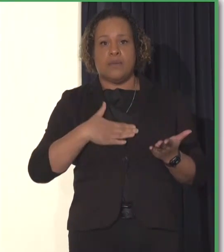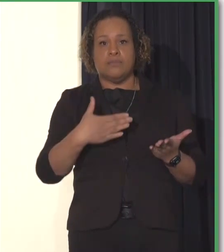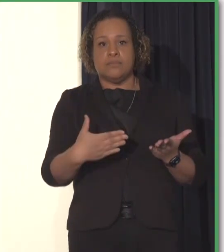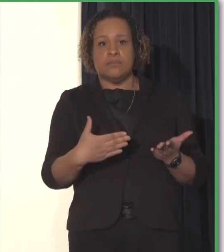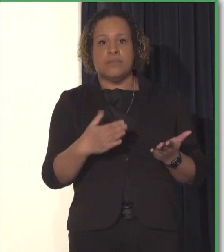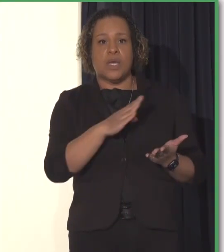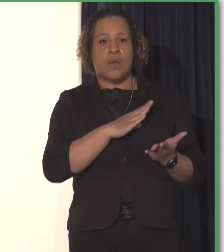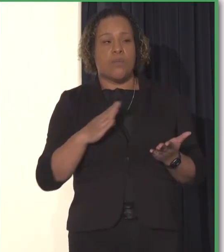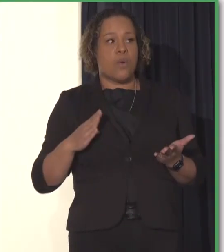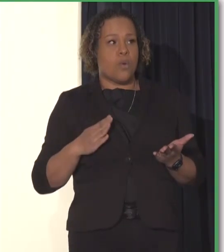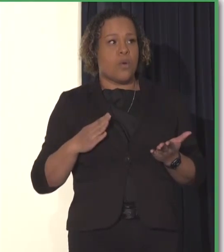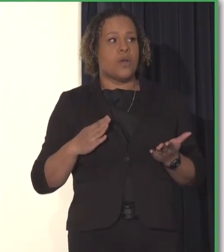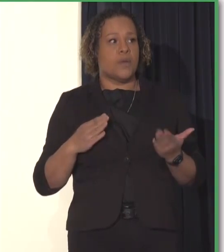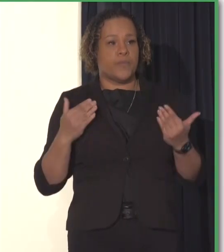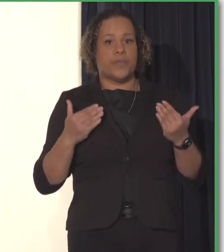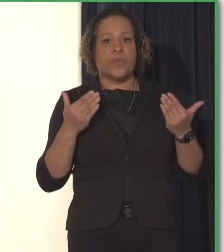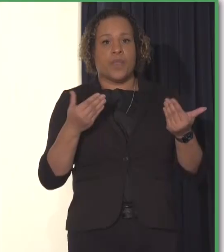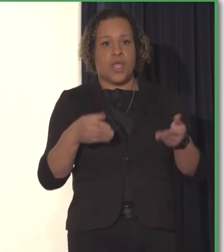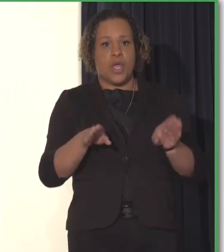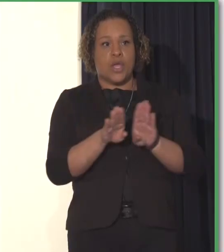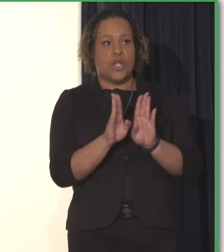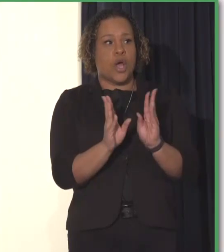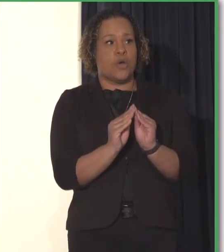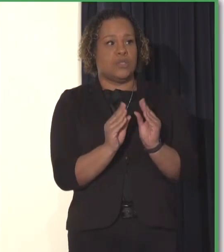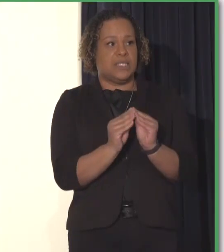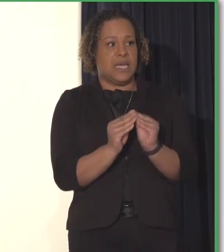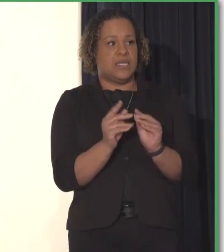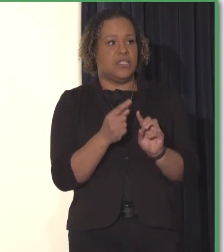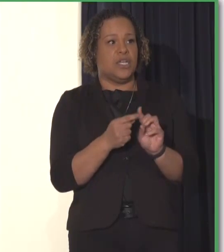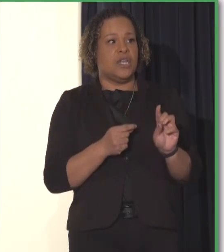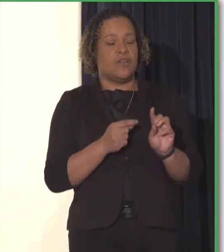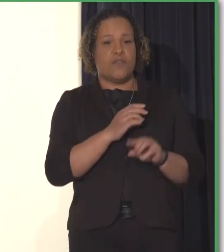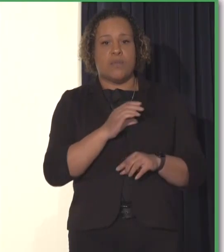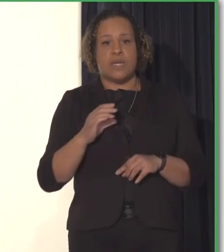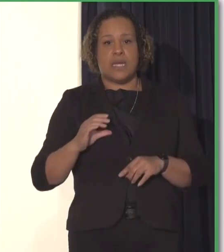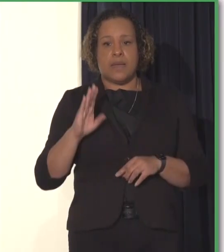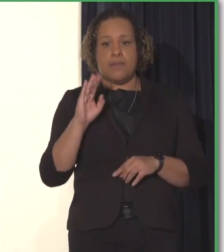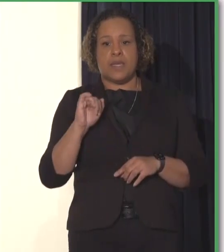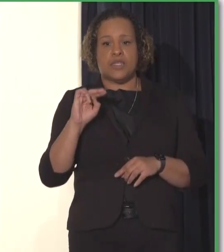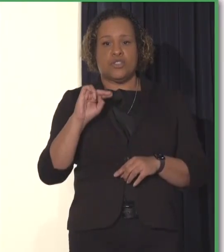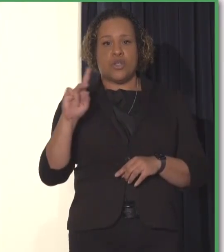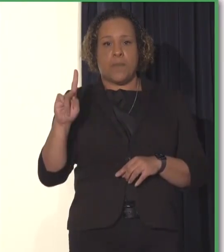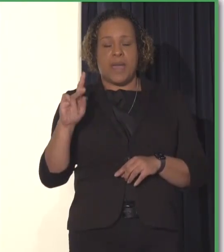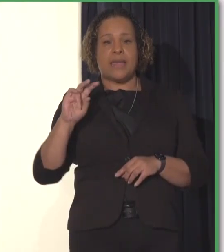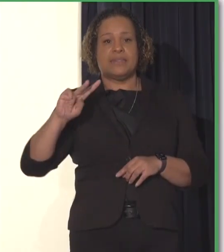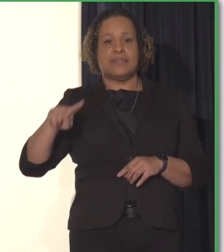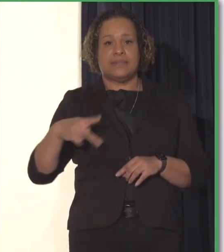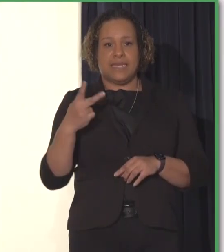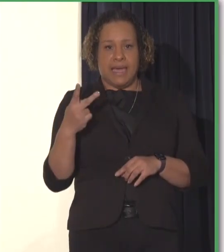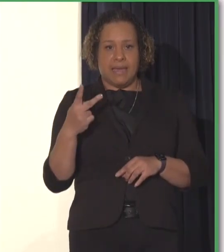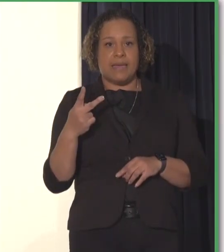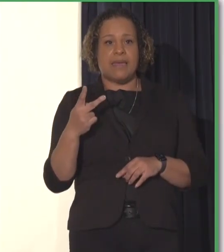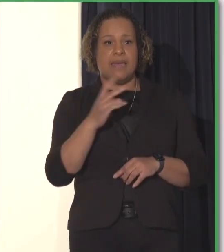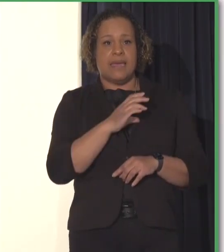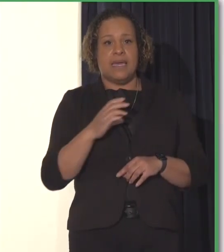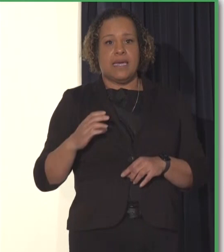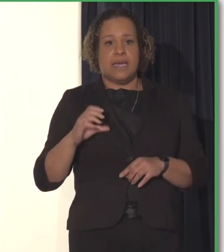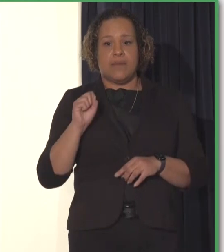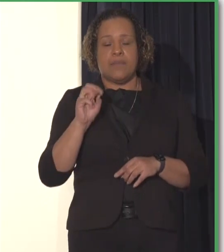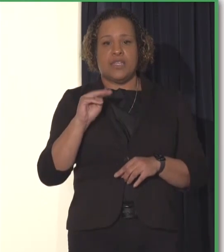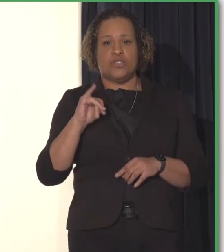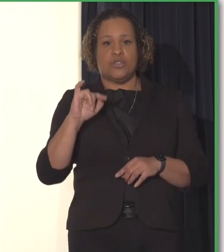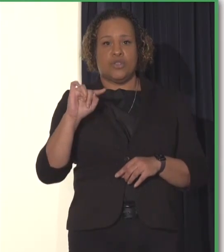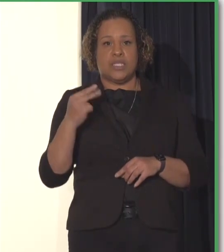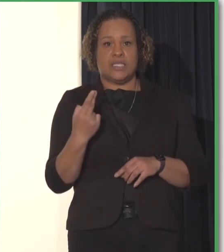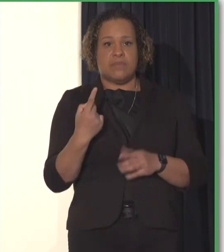Go into closed session. Yeah, motion made by Commissioner Banks, and second by Commissioner Smith. Any discussion?